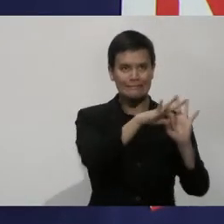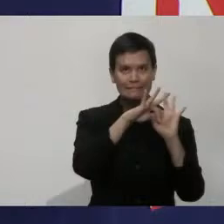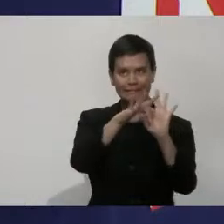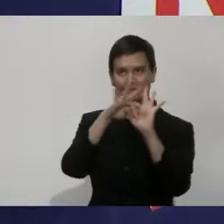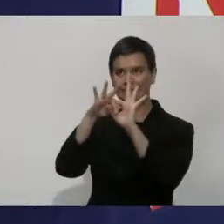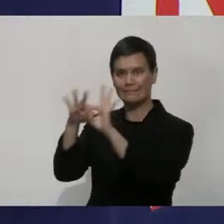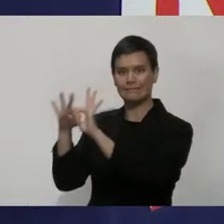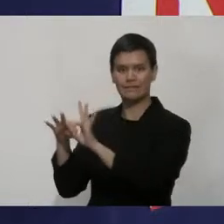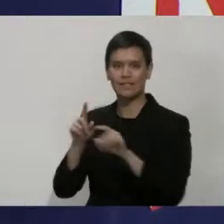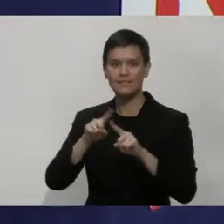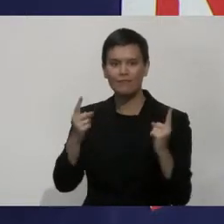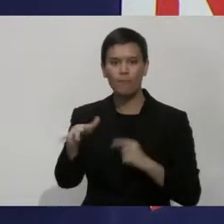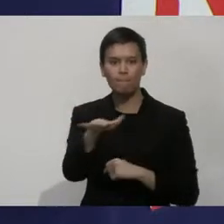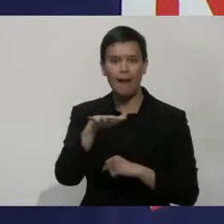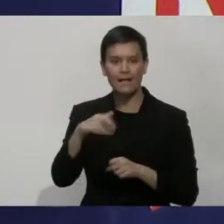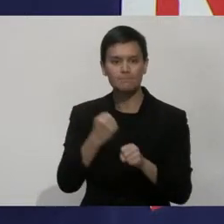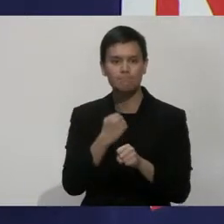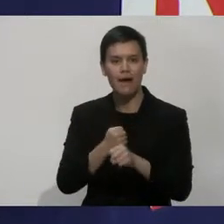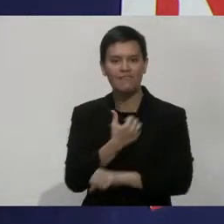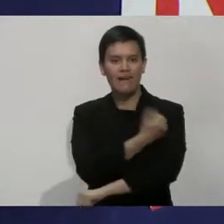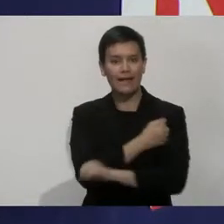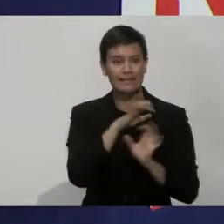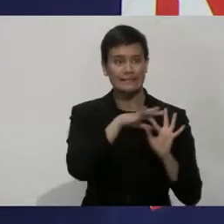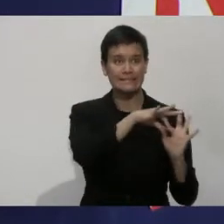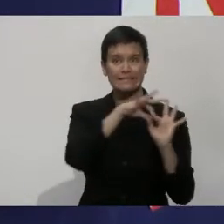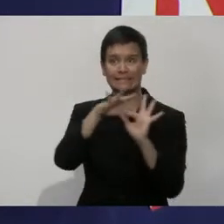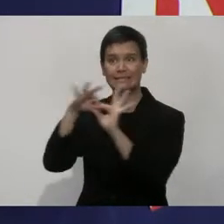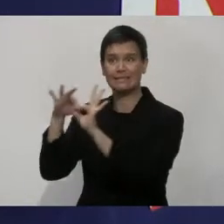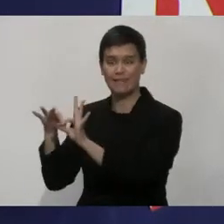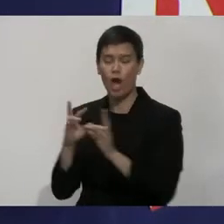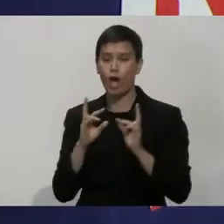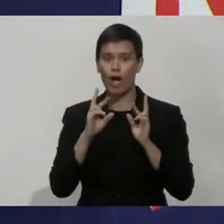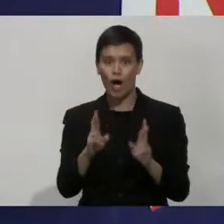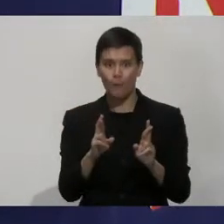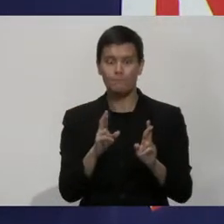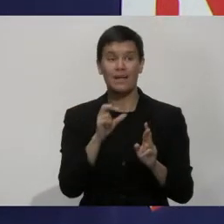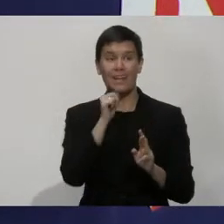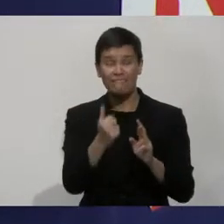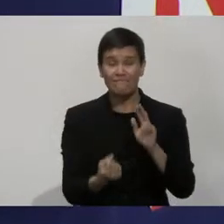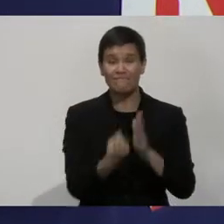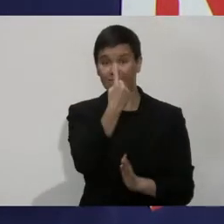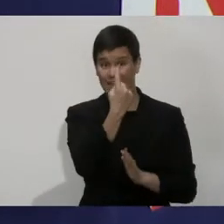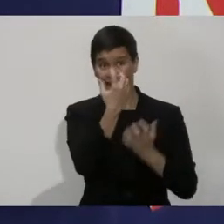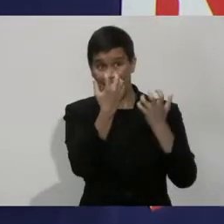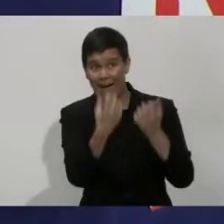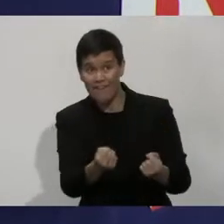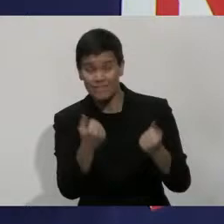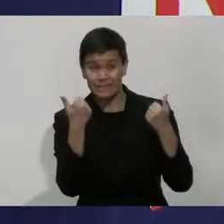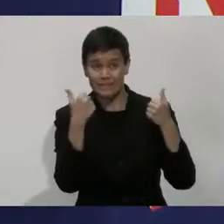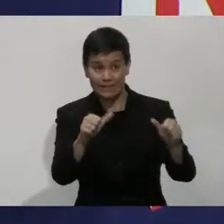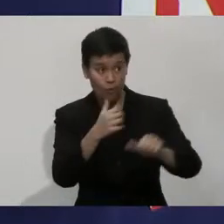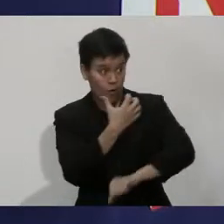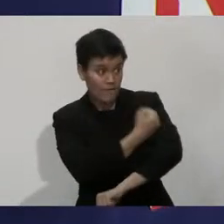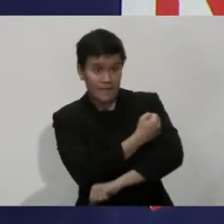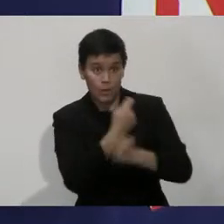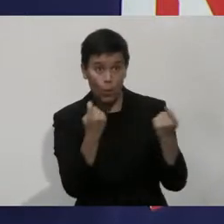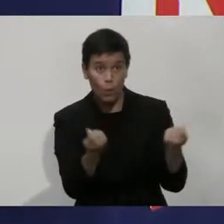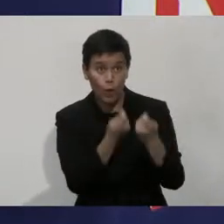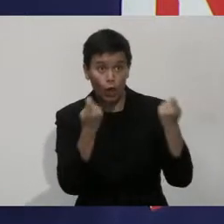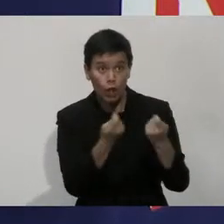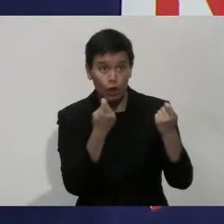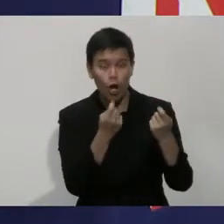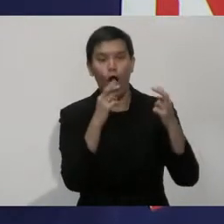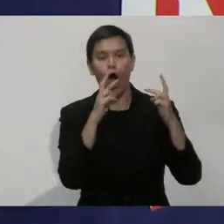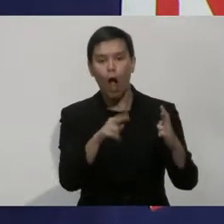manufactured, I think what Prime Minister Morrison's indicated is if one of them is successful, then they'd be looking to manufacture in